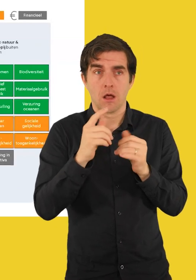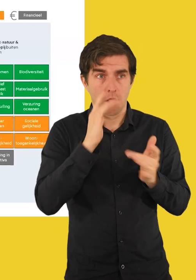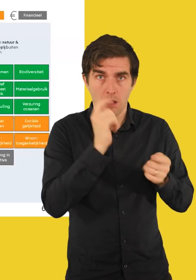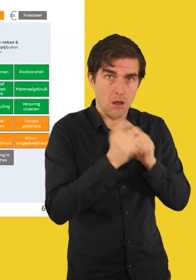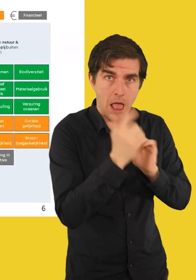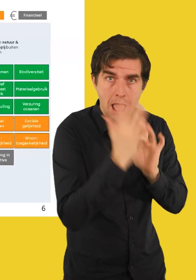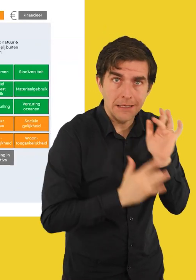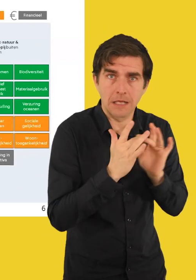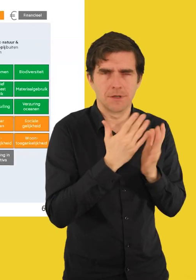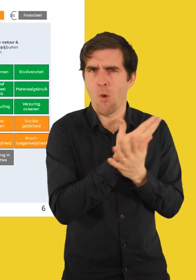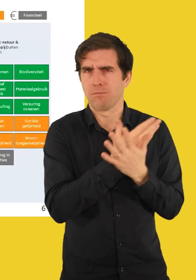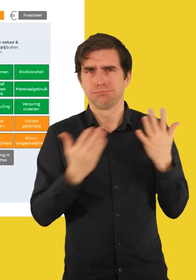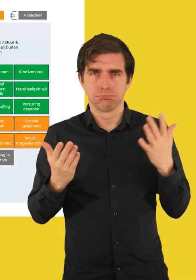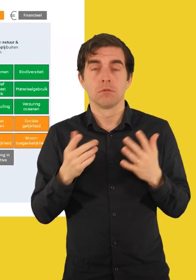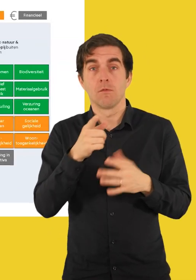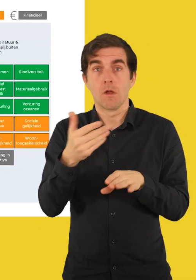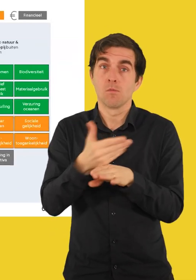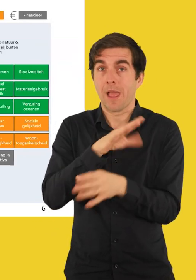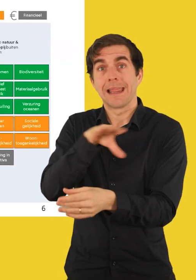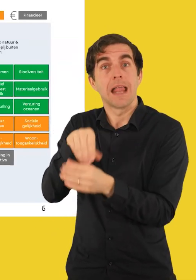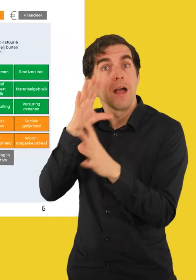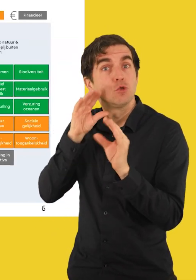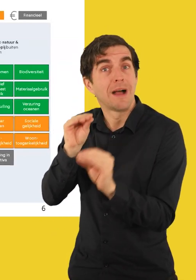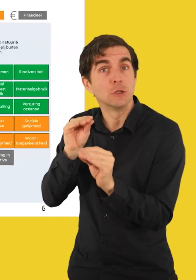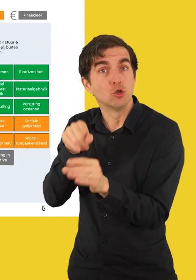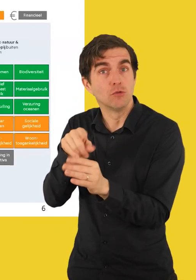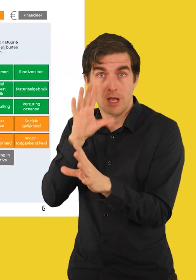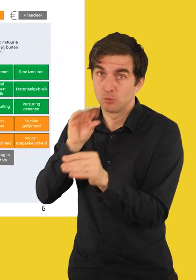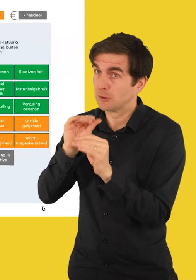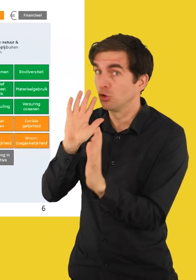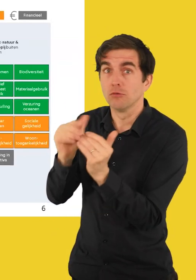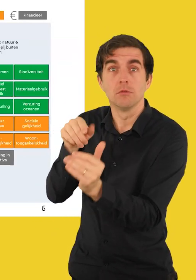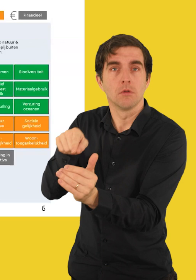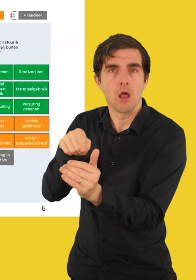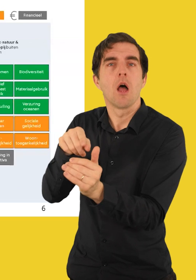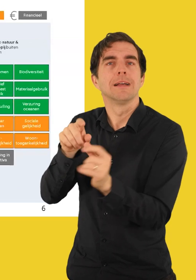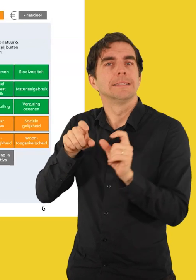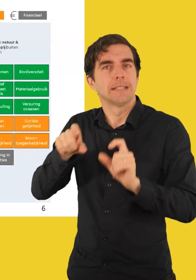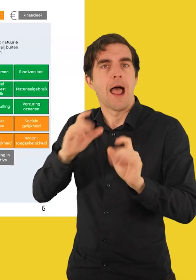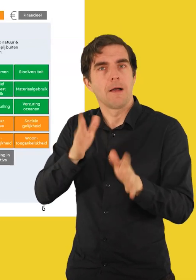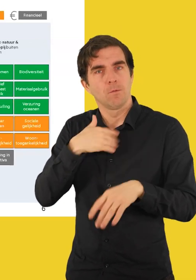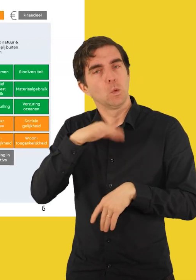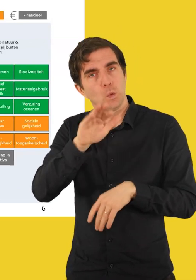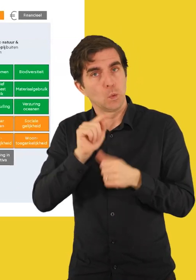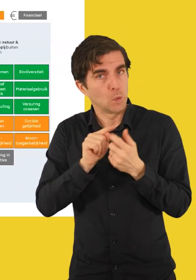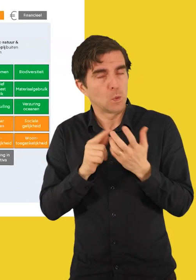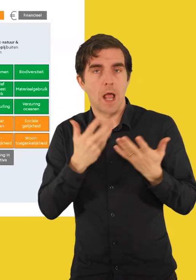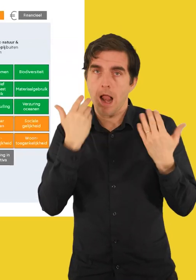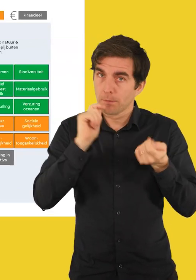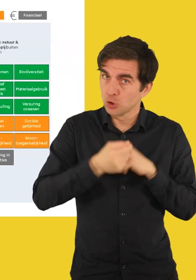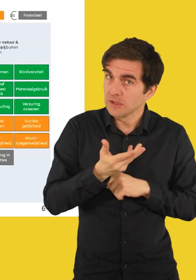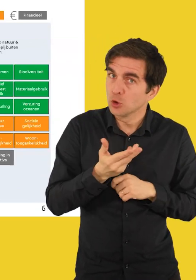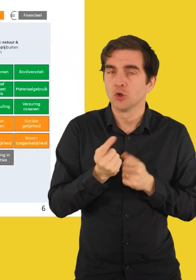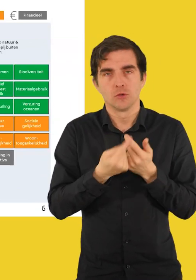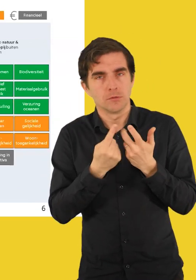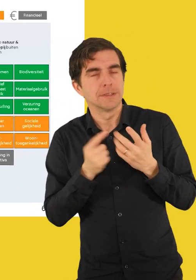democratization, and digitalization. So even if you work in education, you will still have to show what